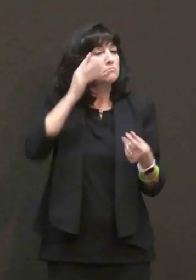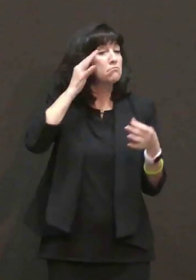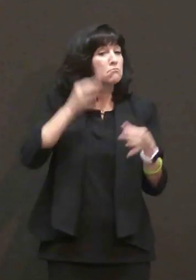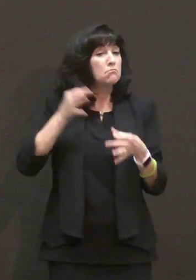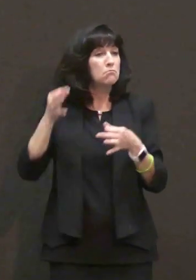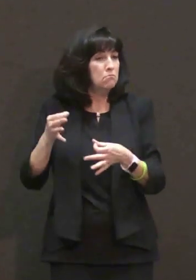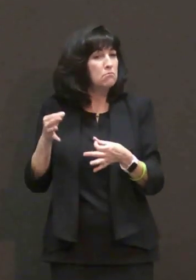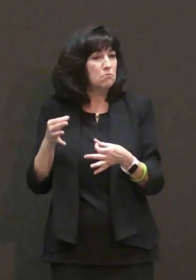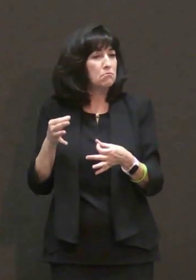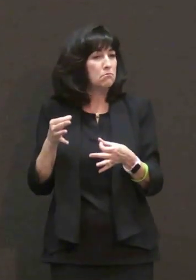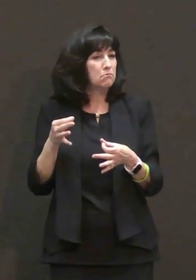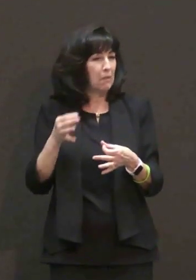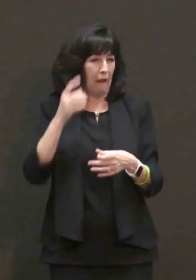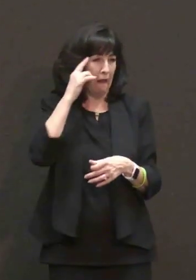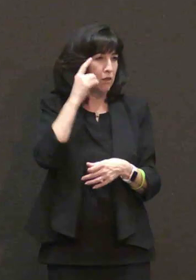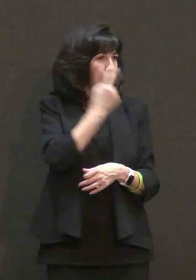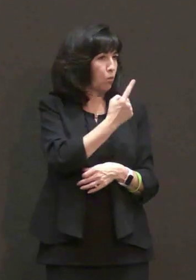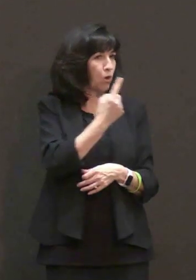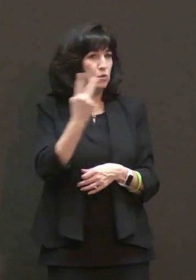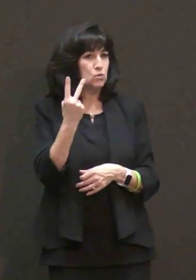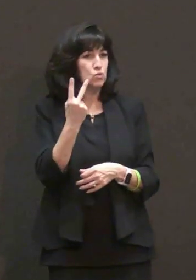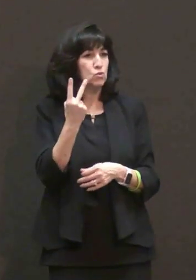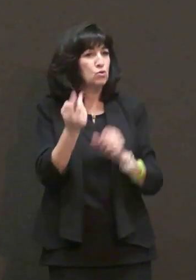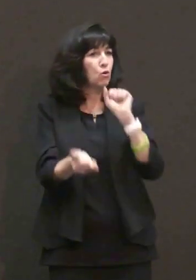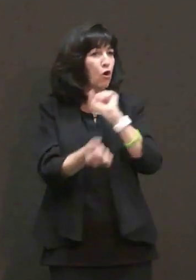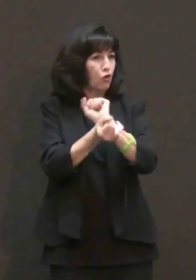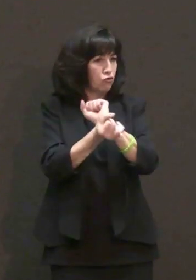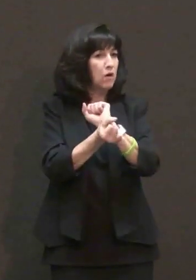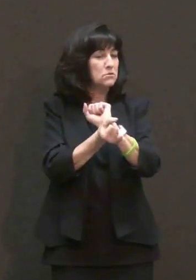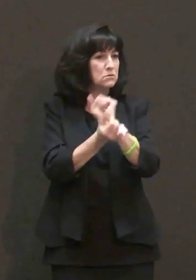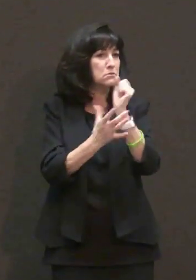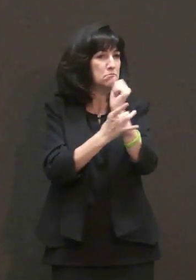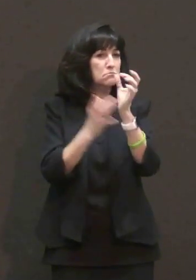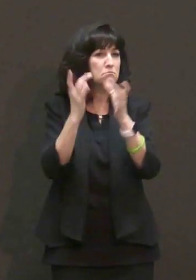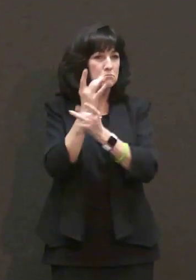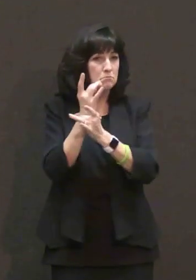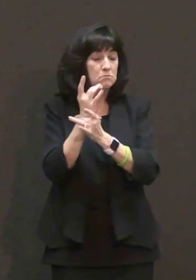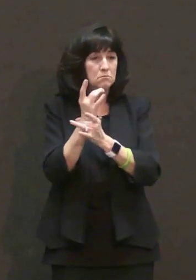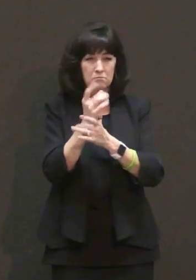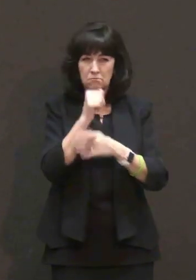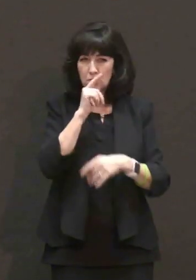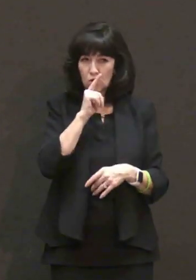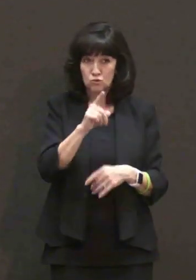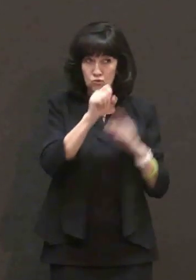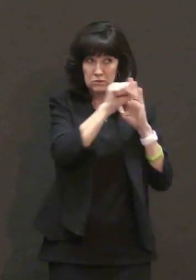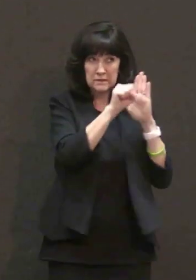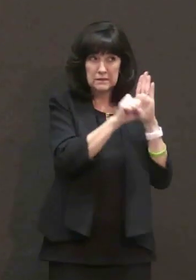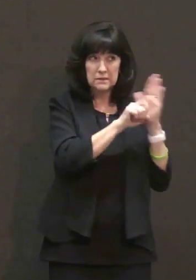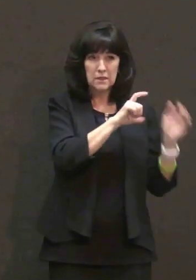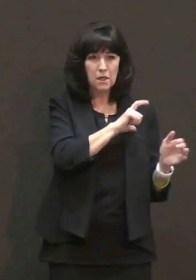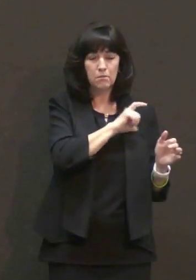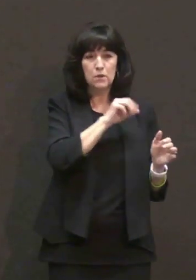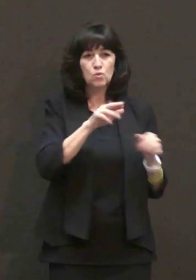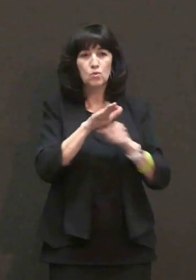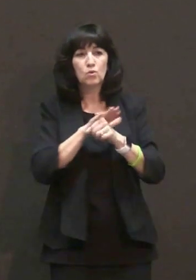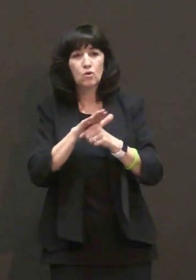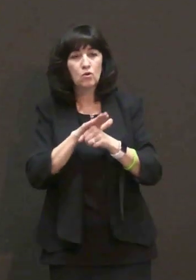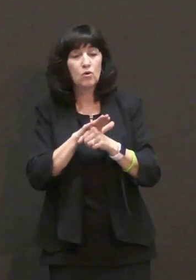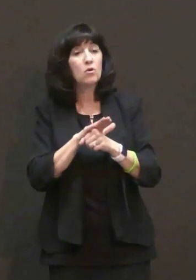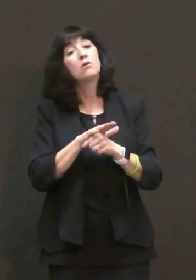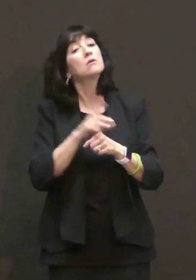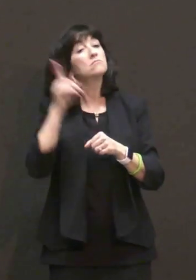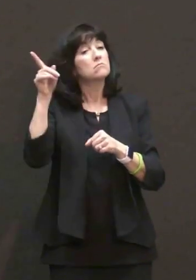I think there's been an arrest or two. I'm not sure it's been by Delaware State Police, but the guidance has come from the Attorney General